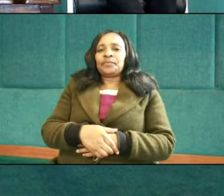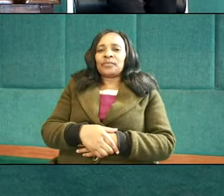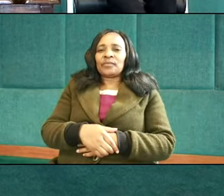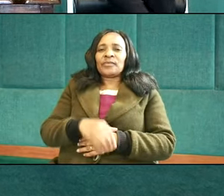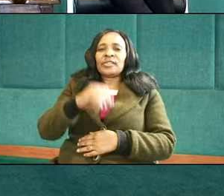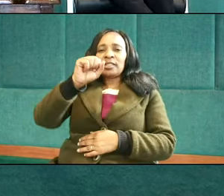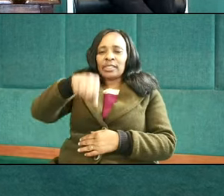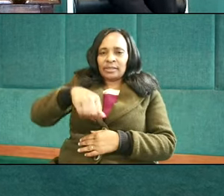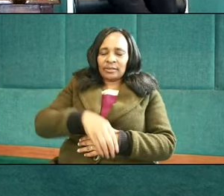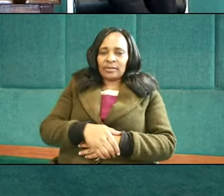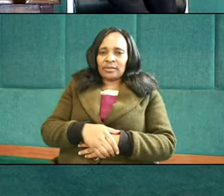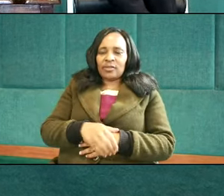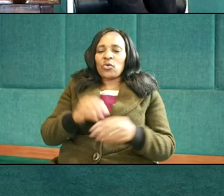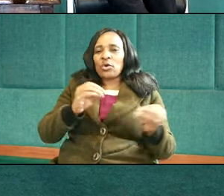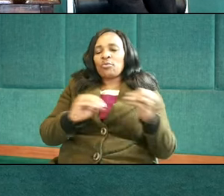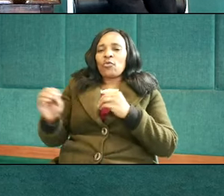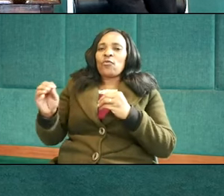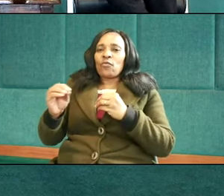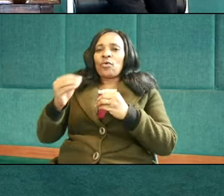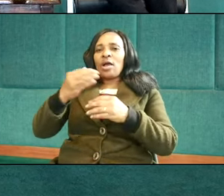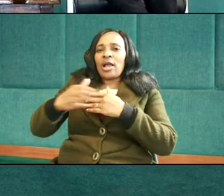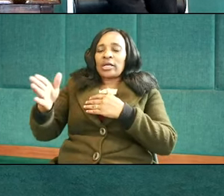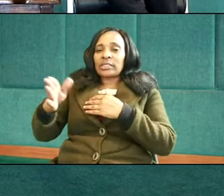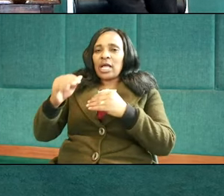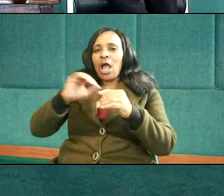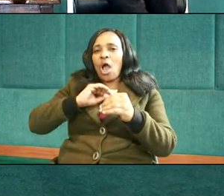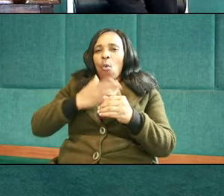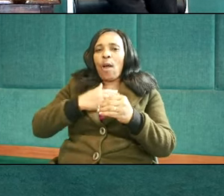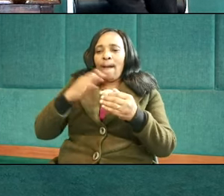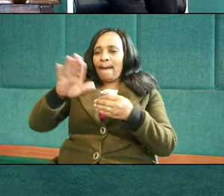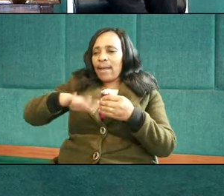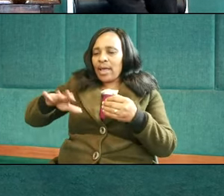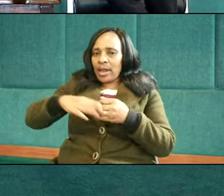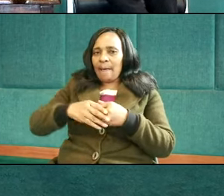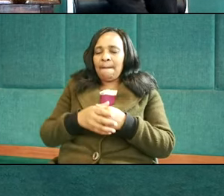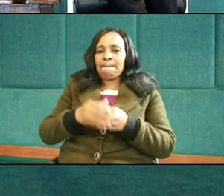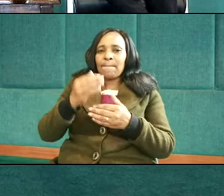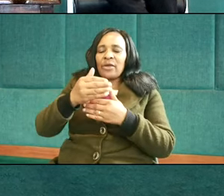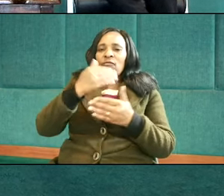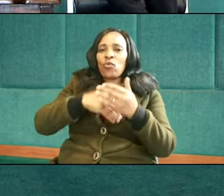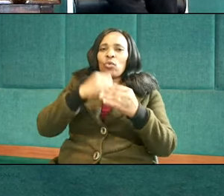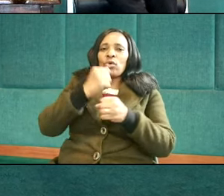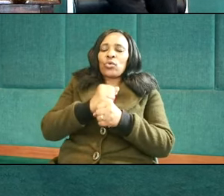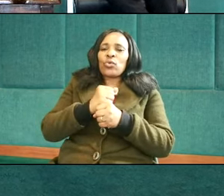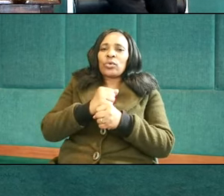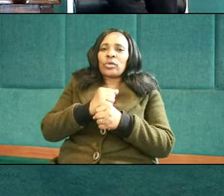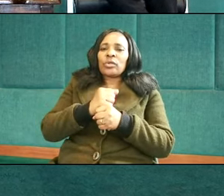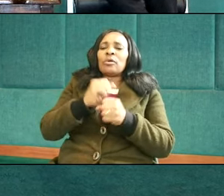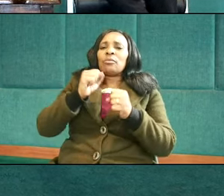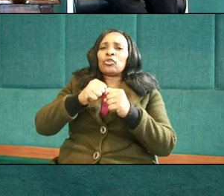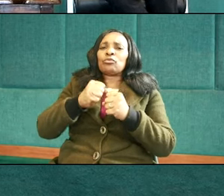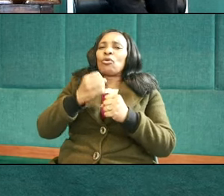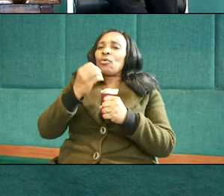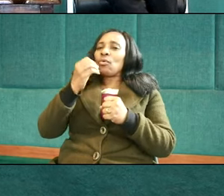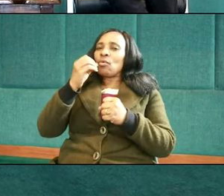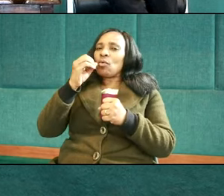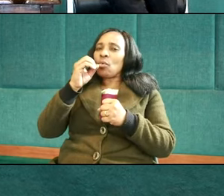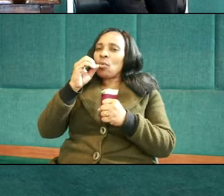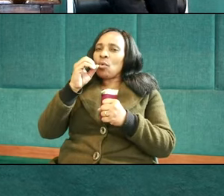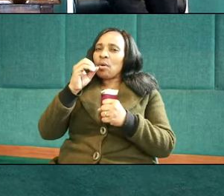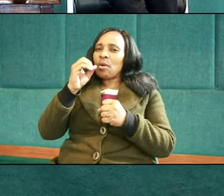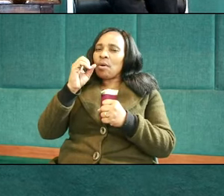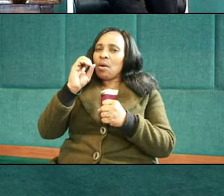Yeah, so we'll move ahead to our flashlight section. But before we do that, Umweri, could you read Matthew 6,